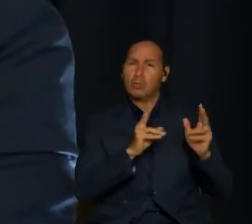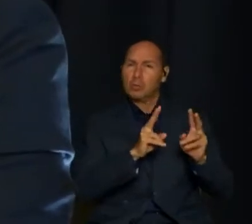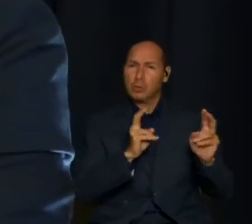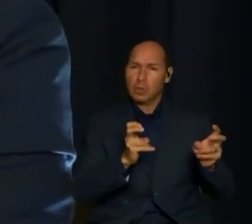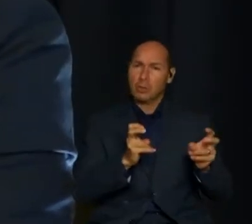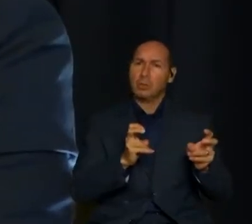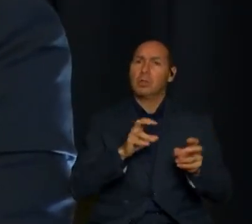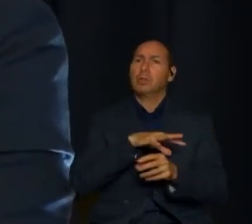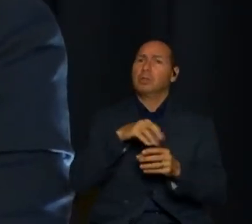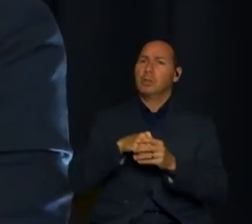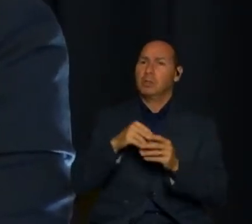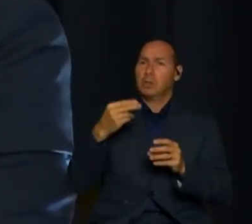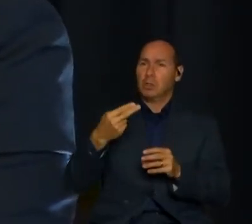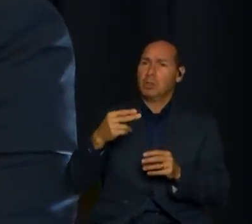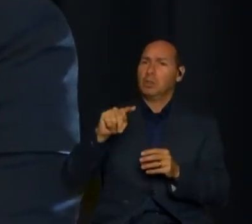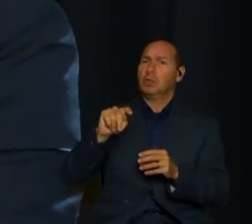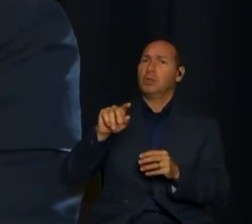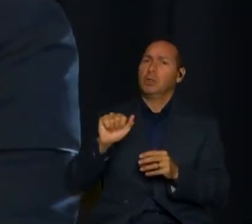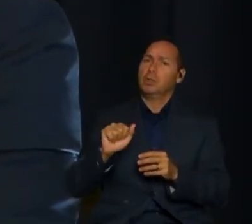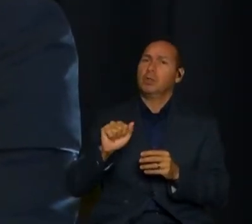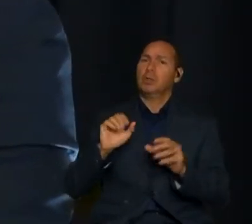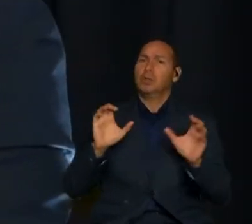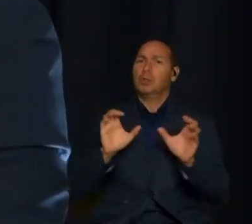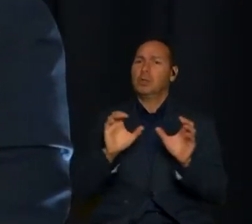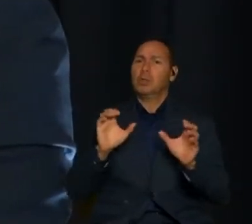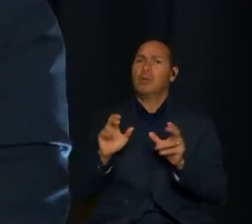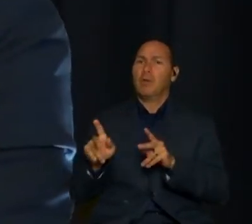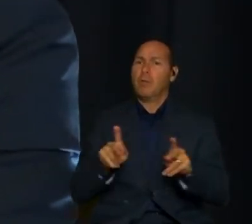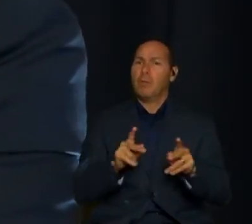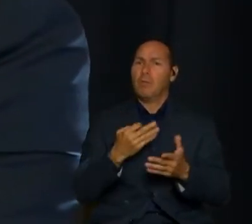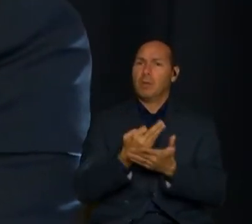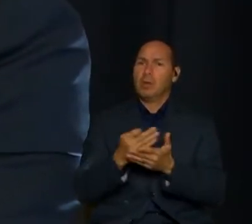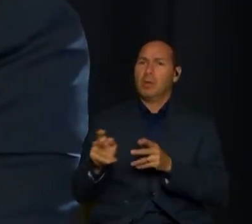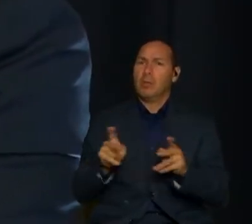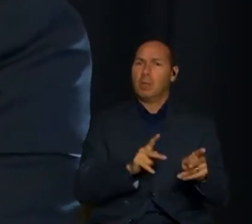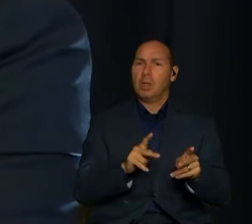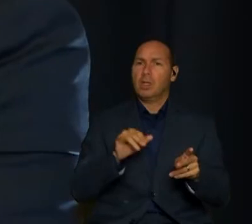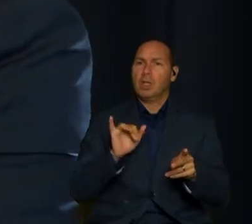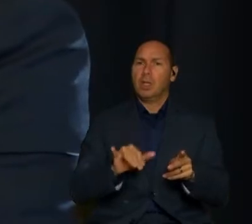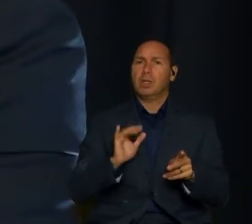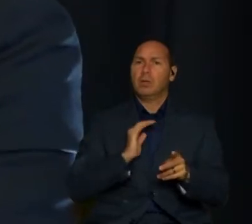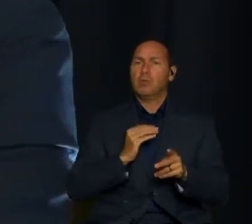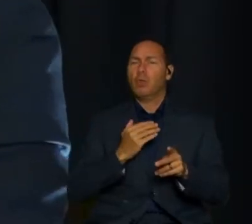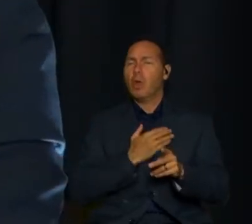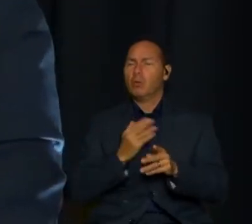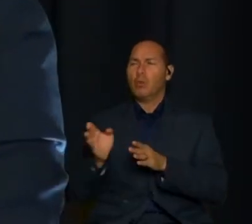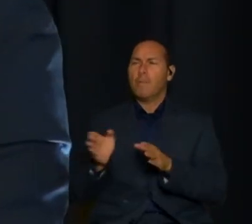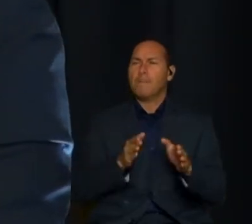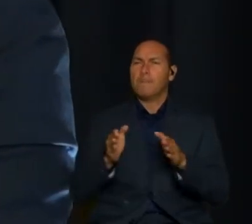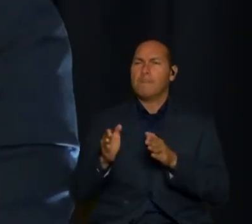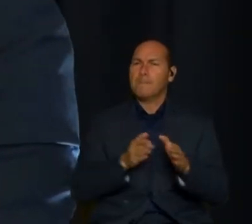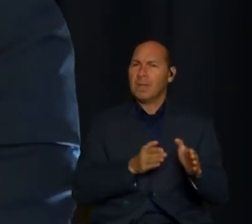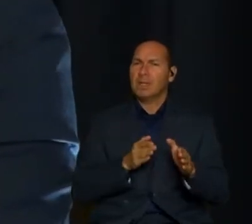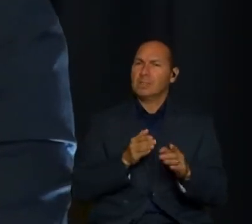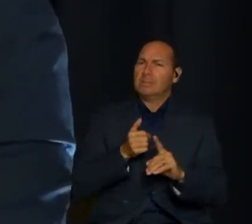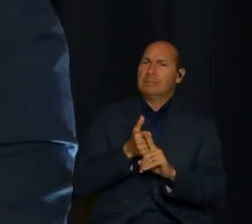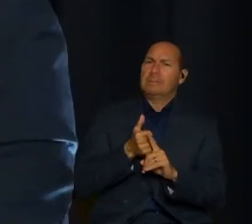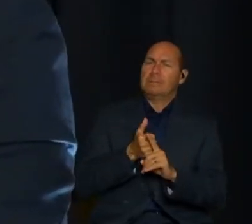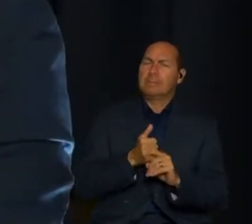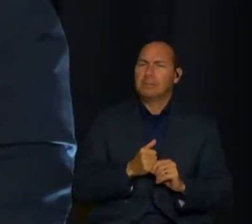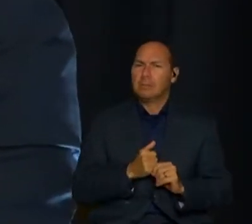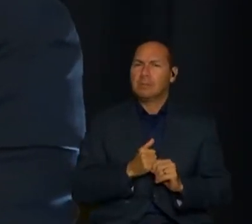in HTA's certified fiscal plan are not in the strategic objective itself, but rather in